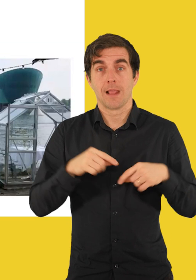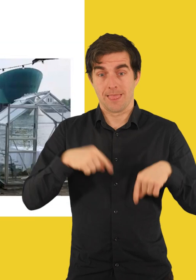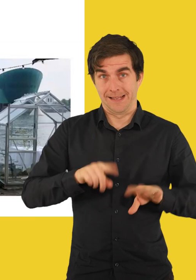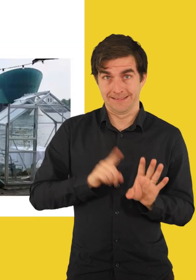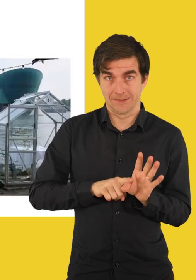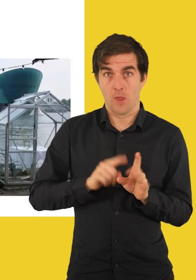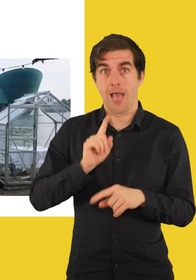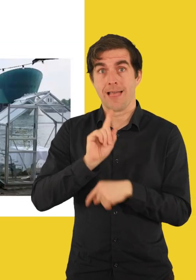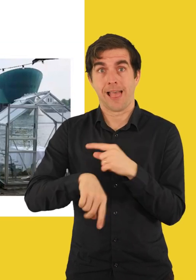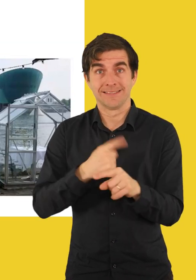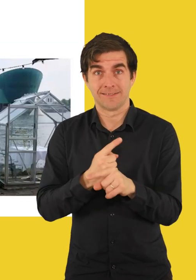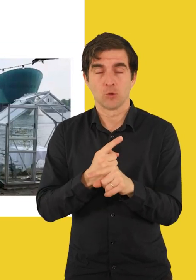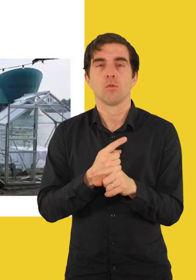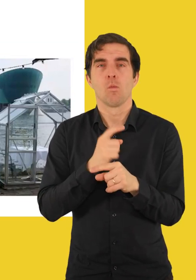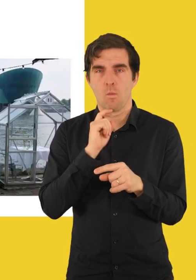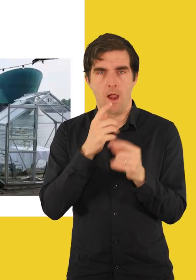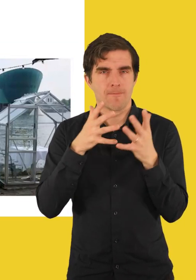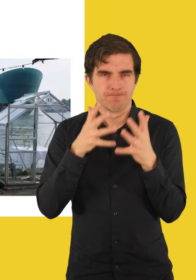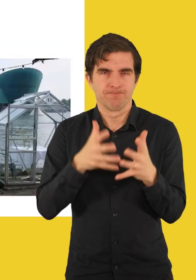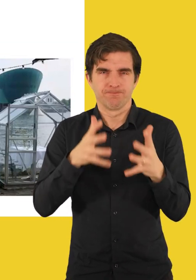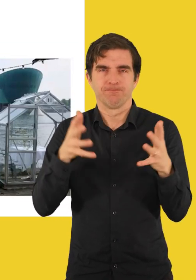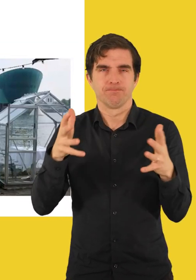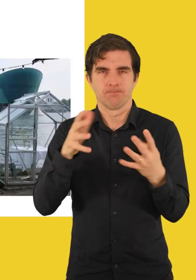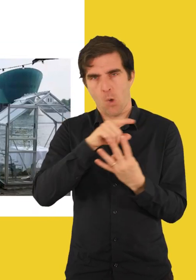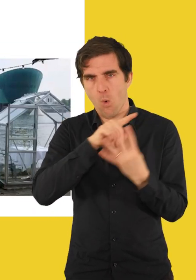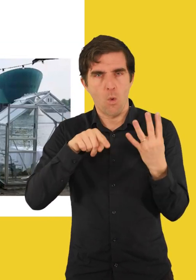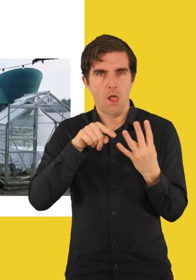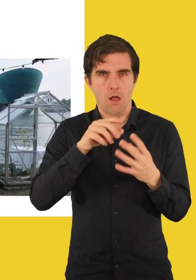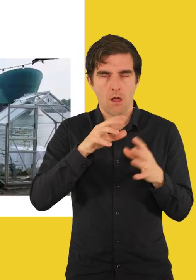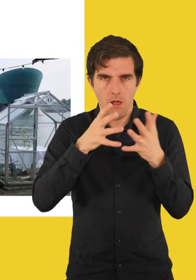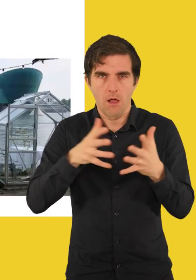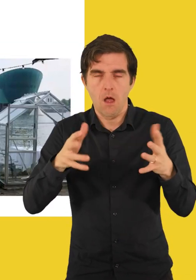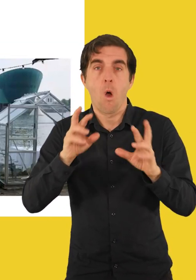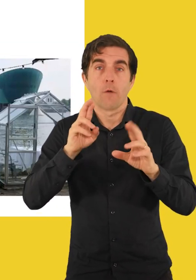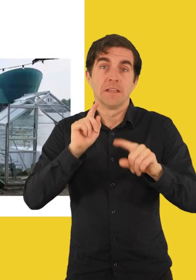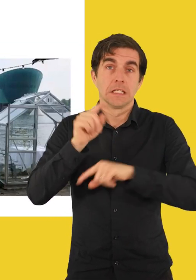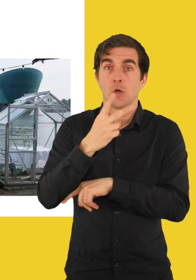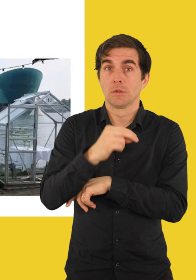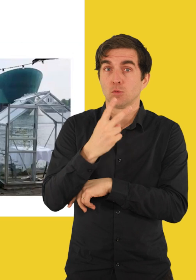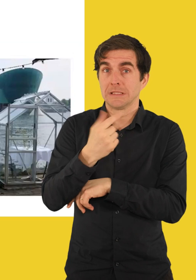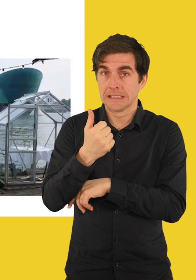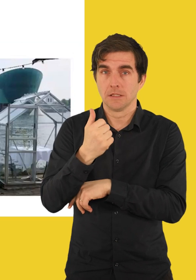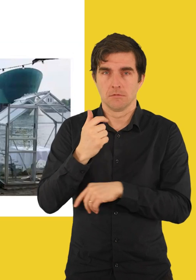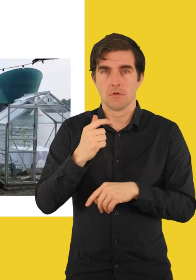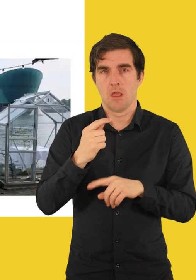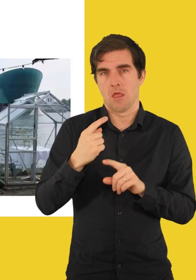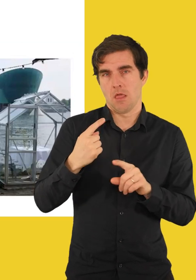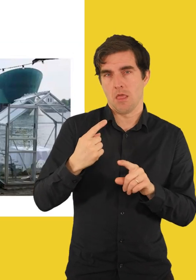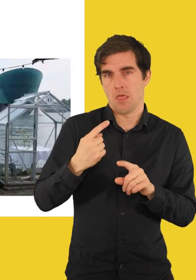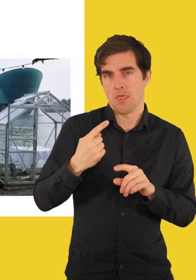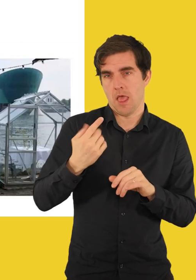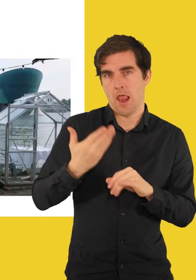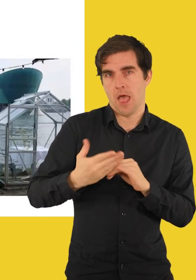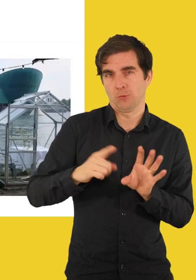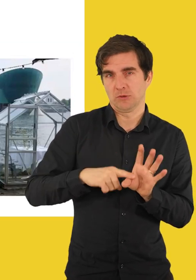And this year and next year is just building up everything. And hopefully in 2026, the